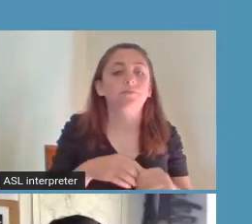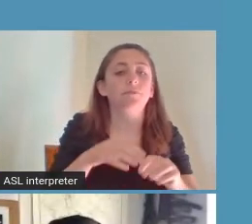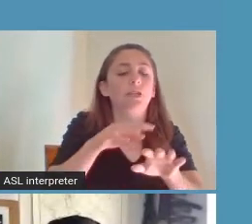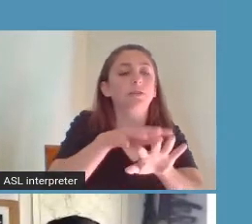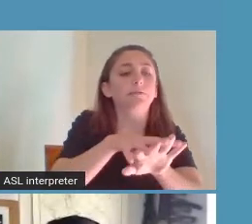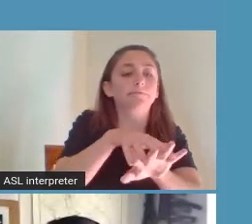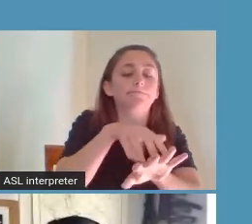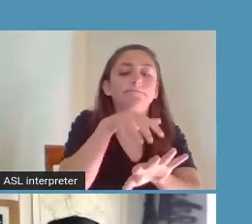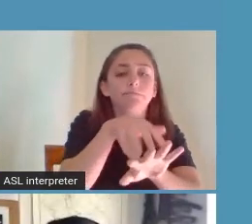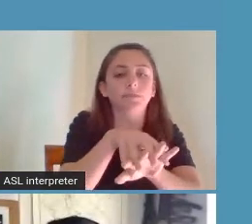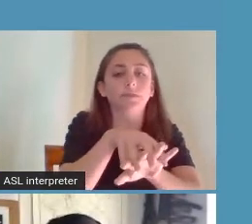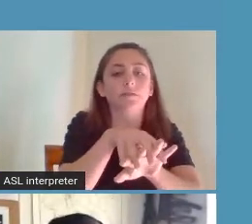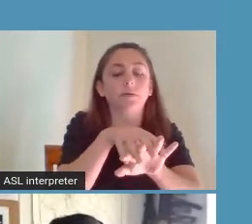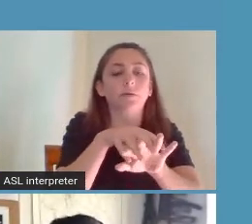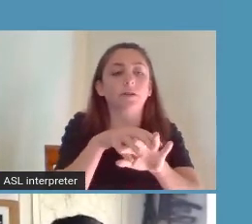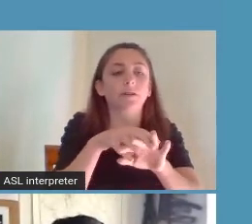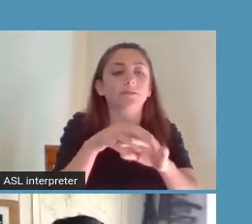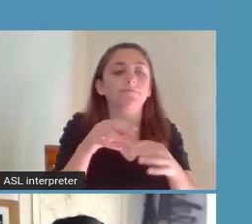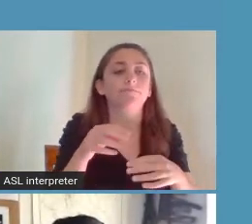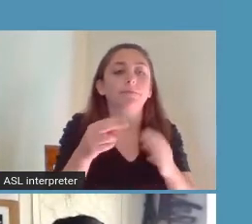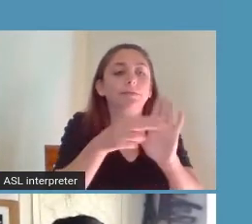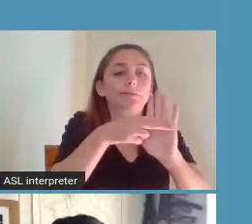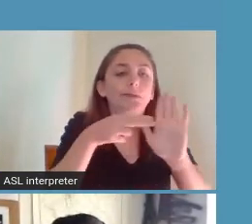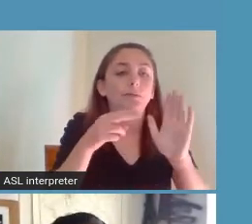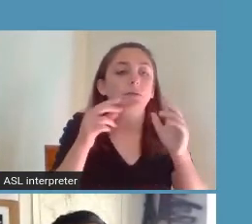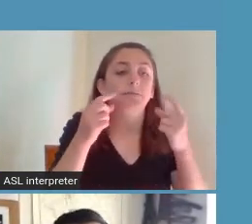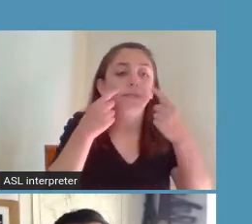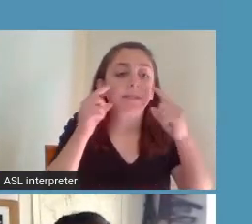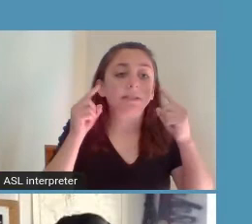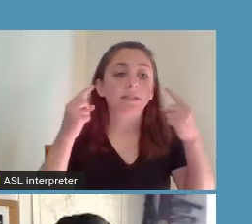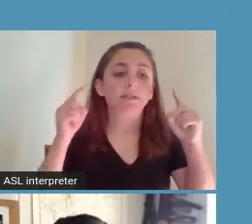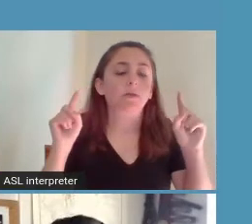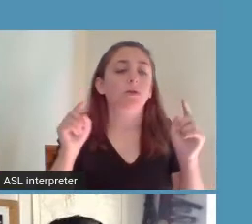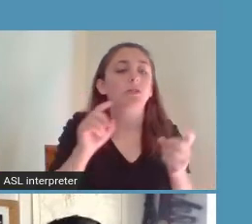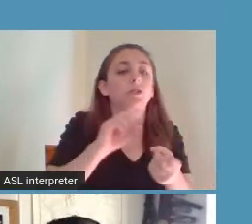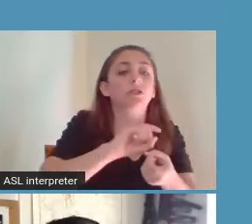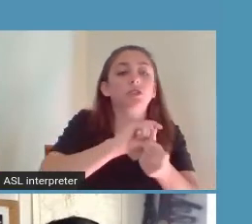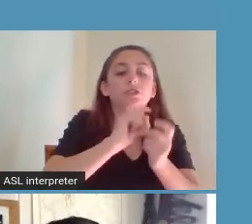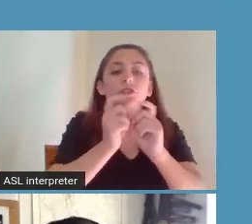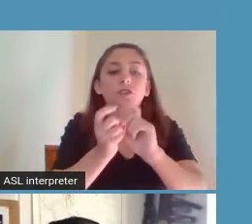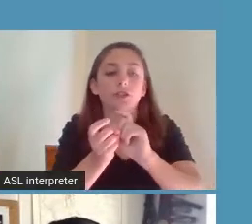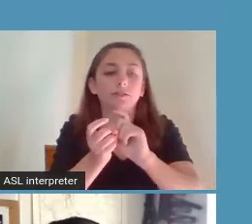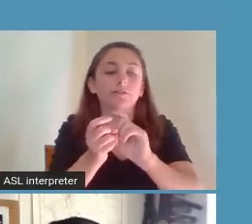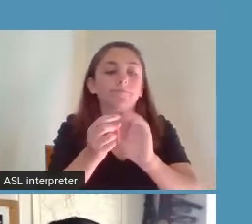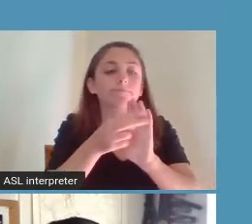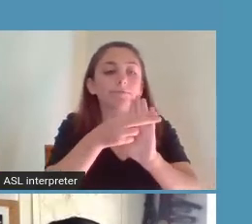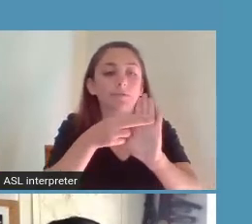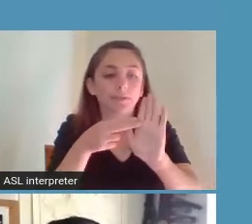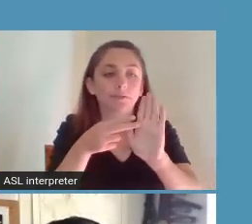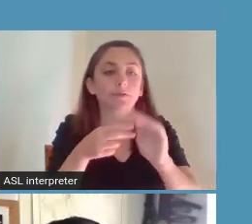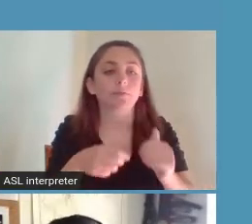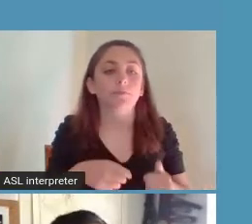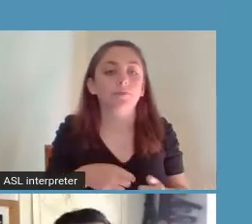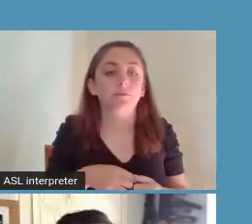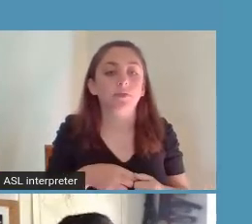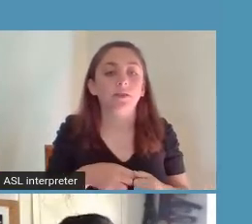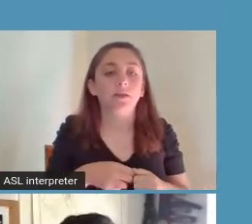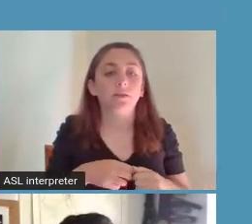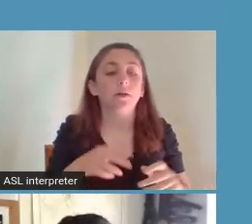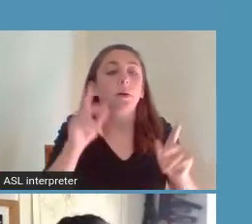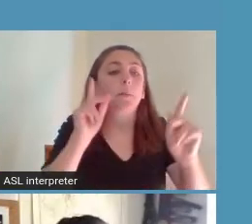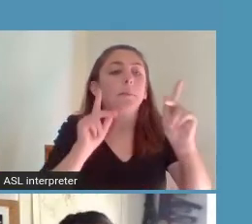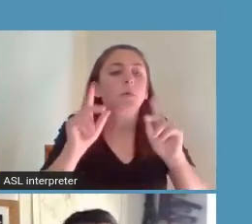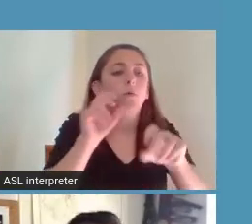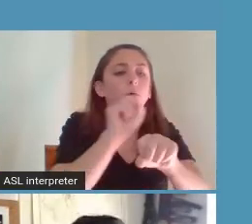so what we wanted to do is redefine successful as people who are actively working in